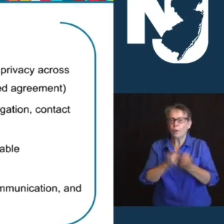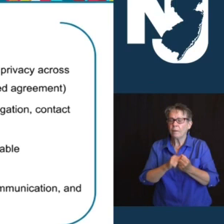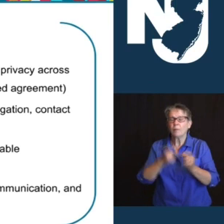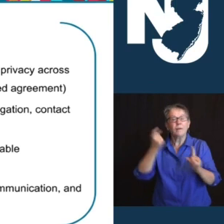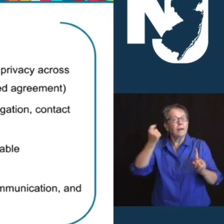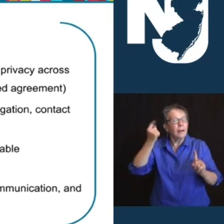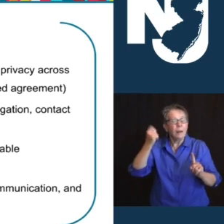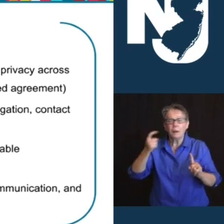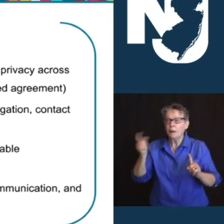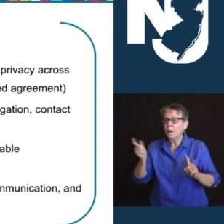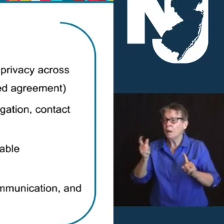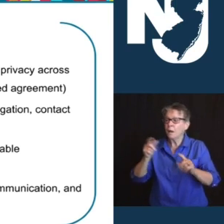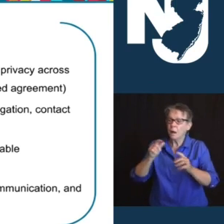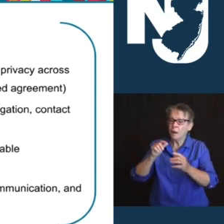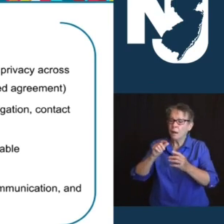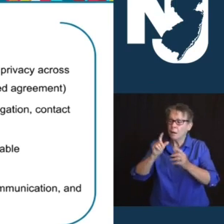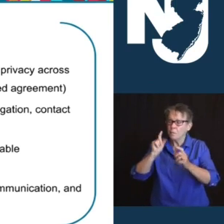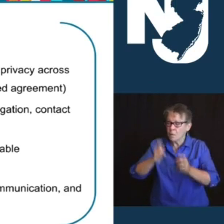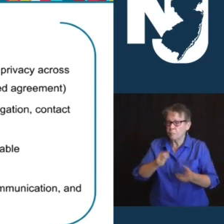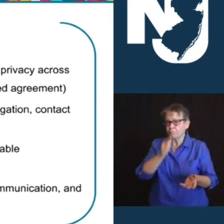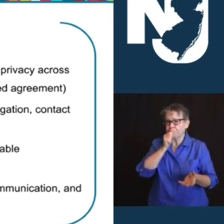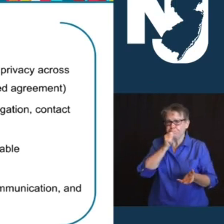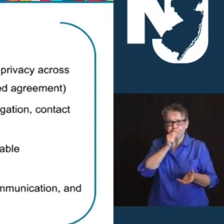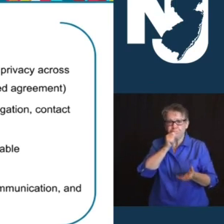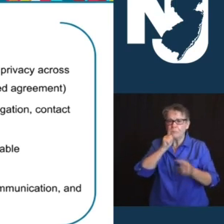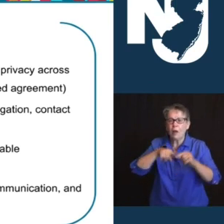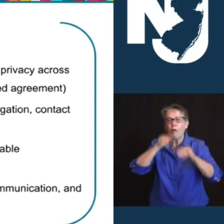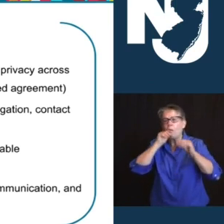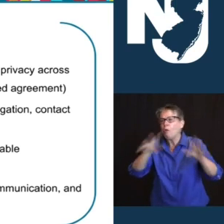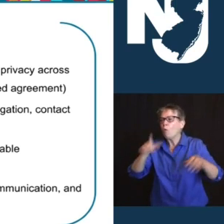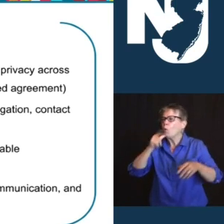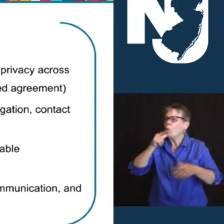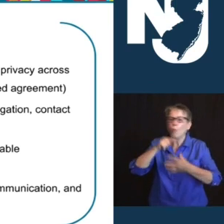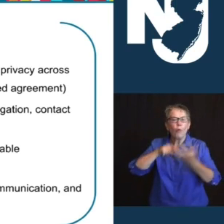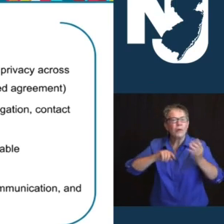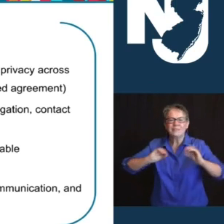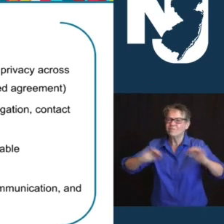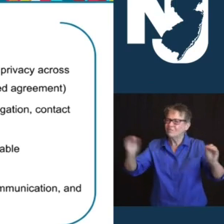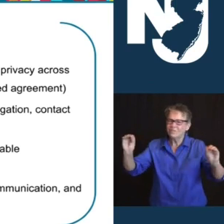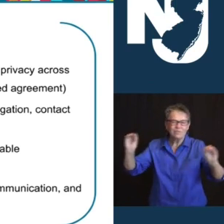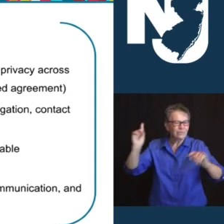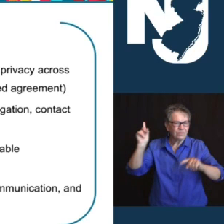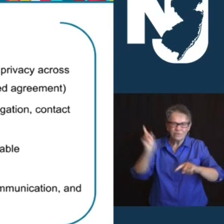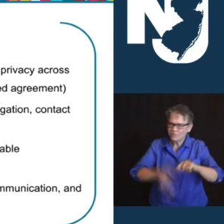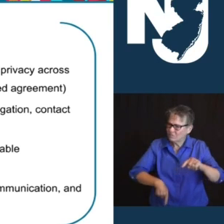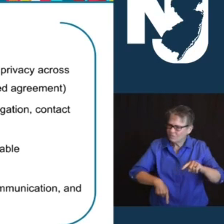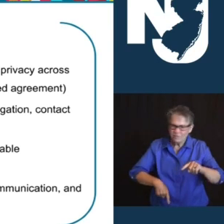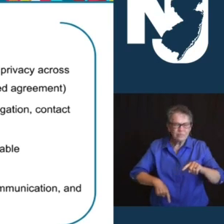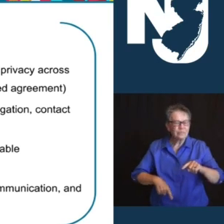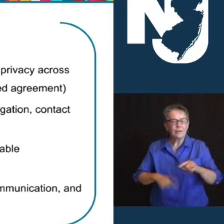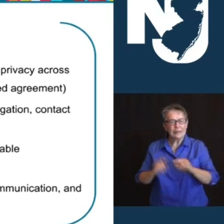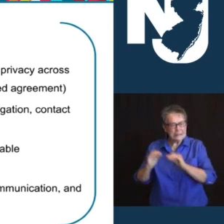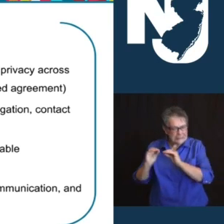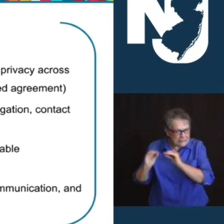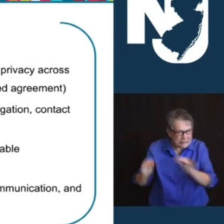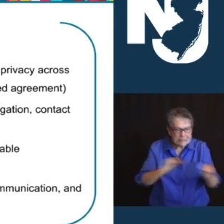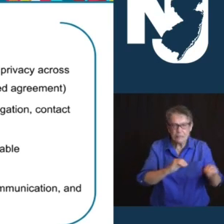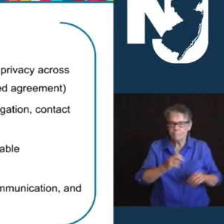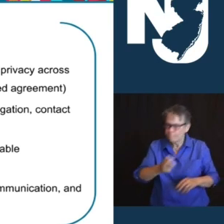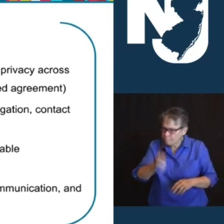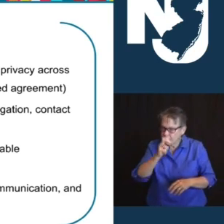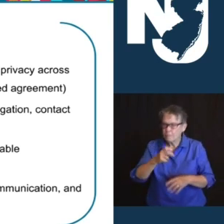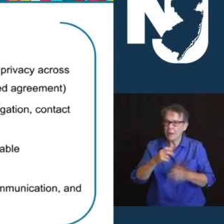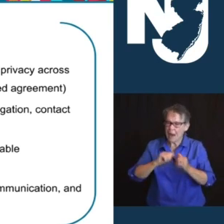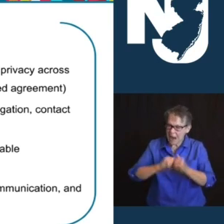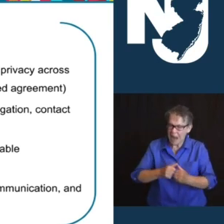and requiring a signed confidentiality agreement, as I said, by all tracers. The contact tracers will have ongoing access